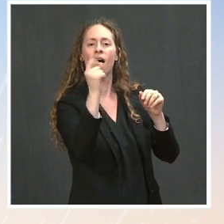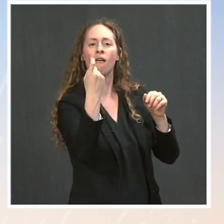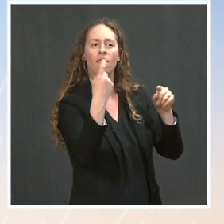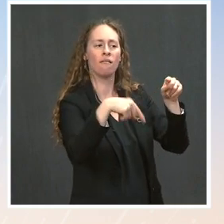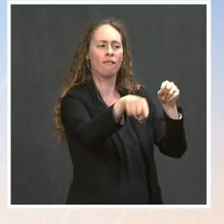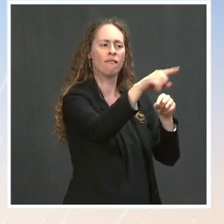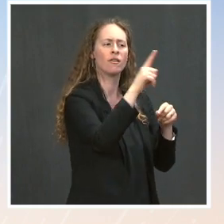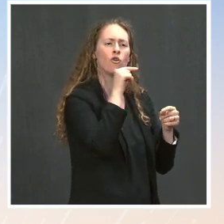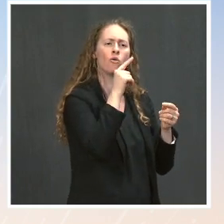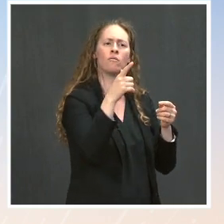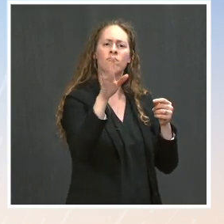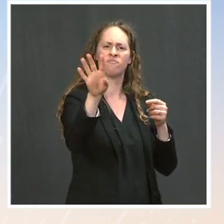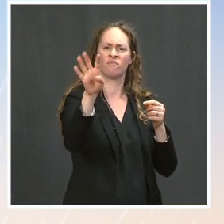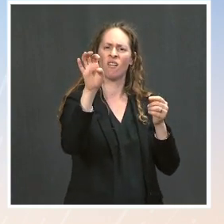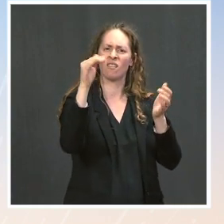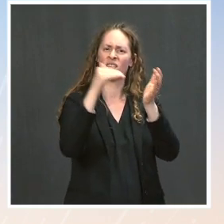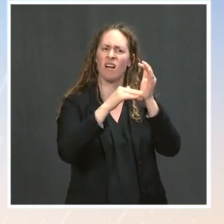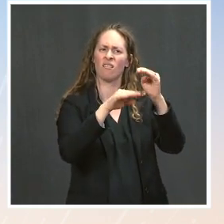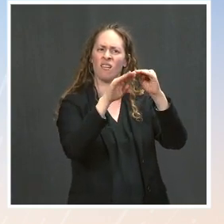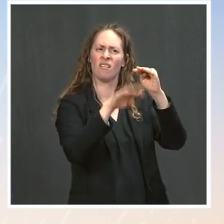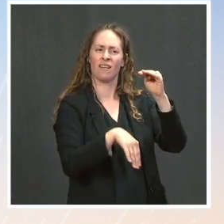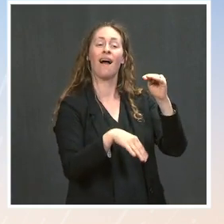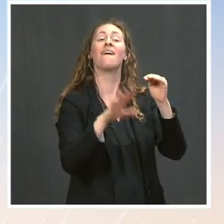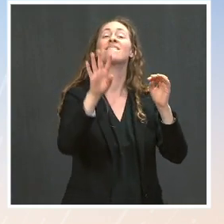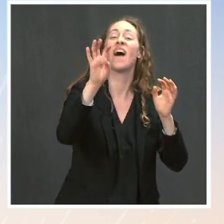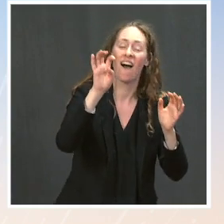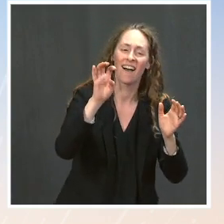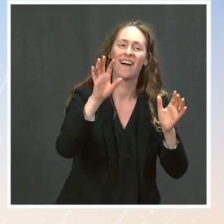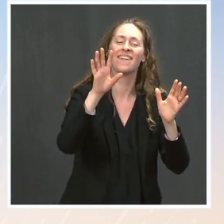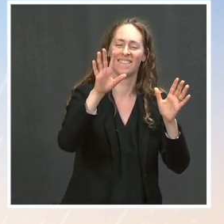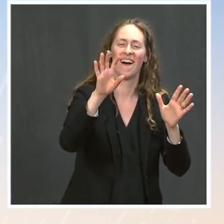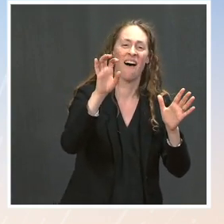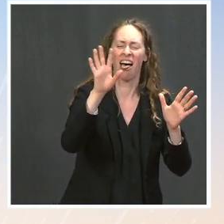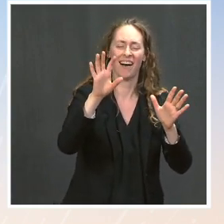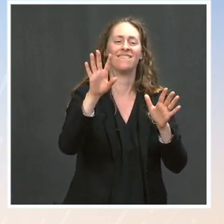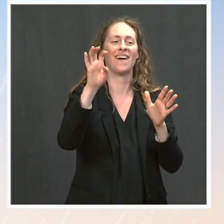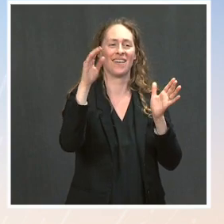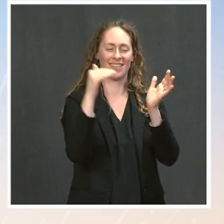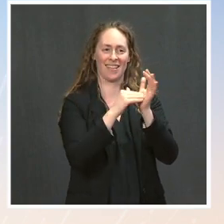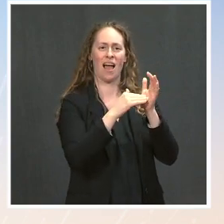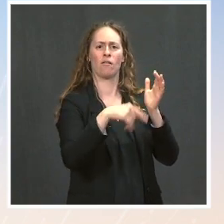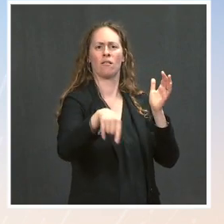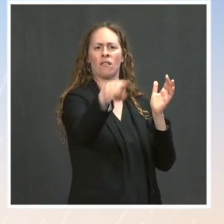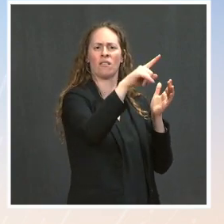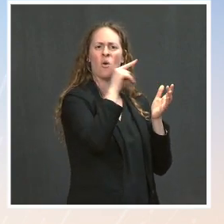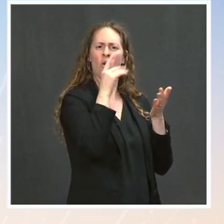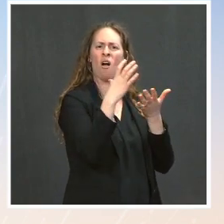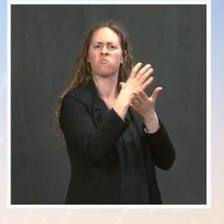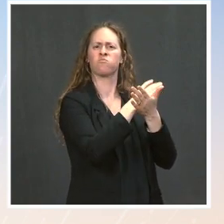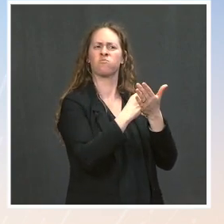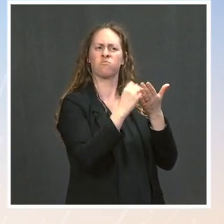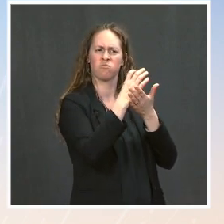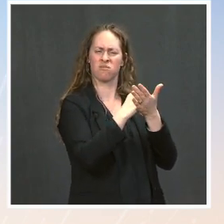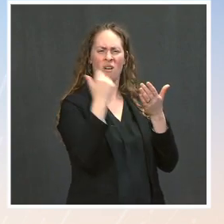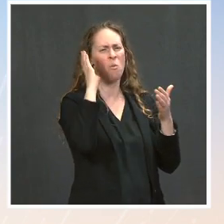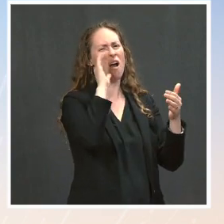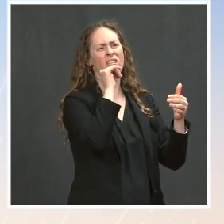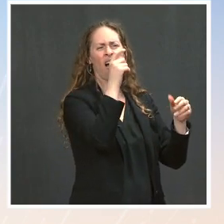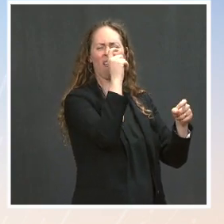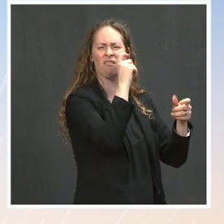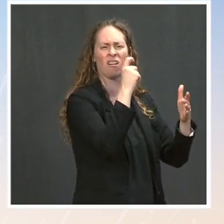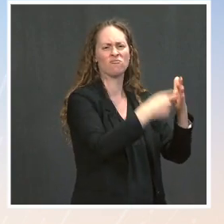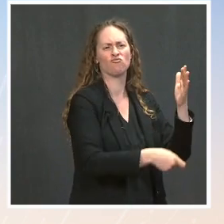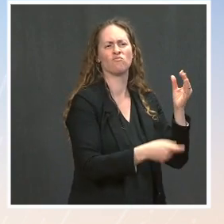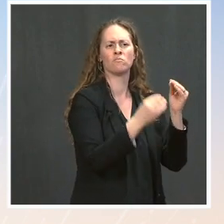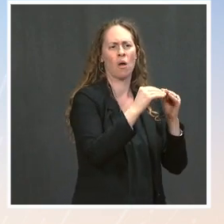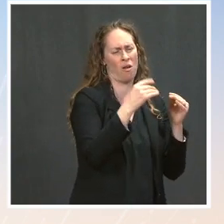$400. That would be like nobody pays taxes. But $400,000 a year. And he believes that the burden should be on the backs of corporations